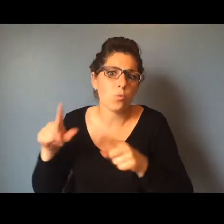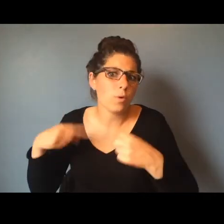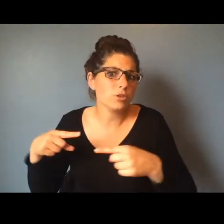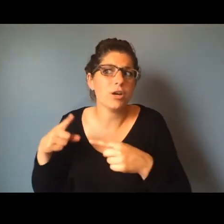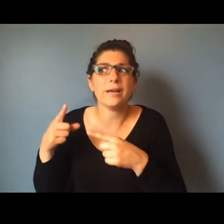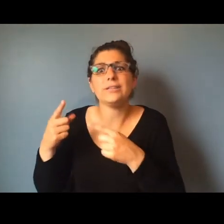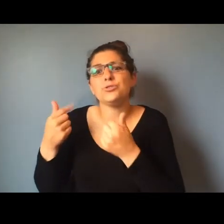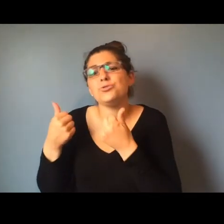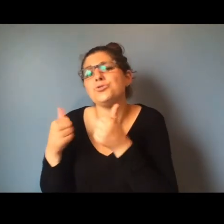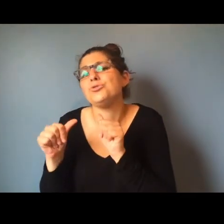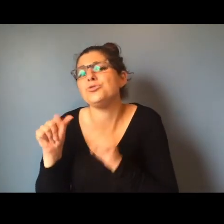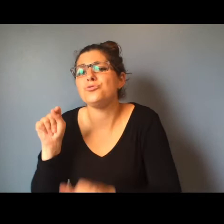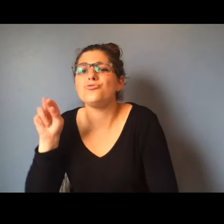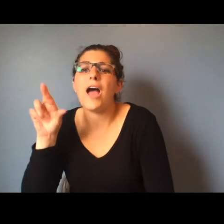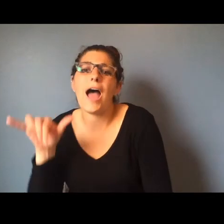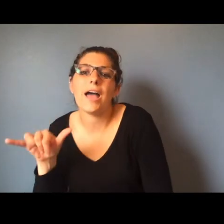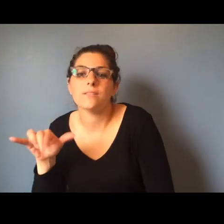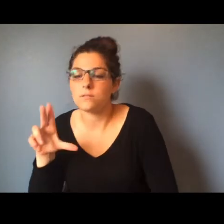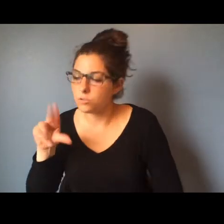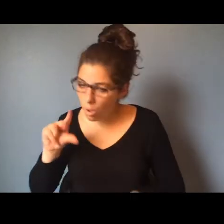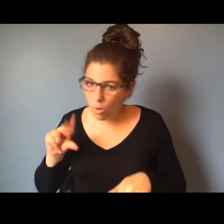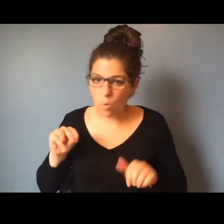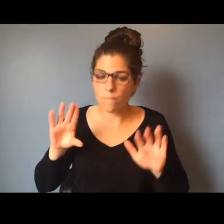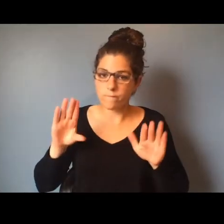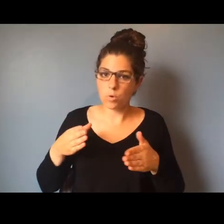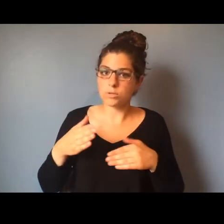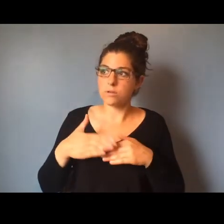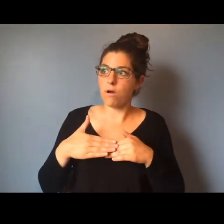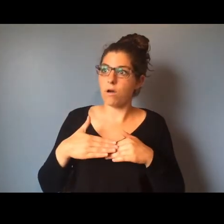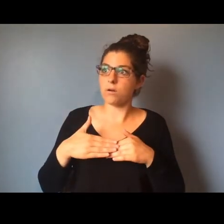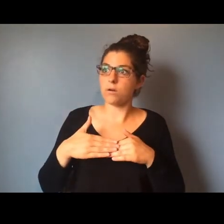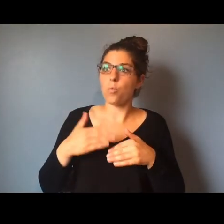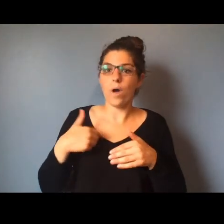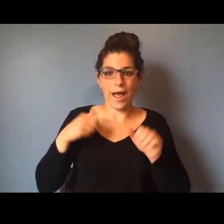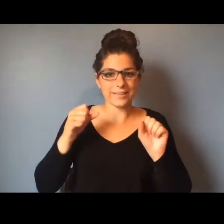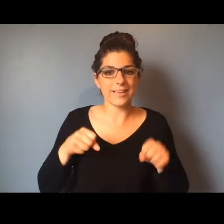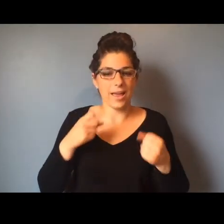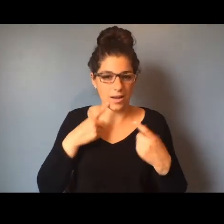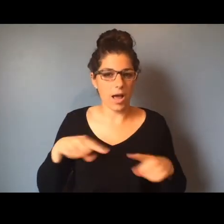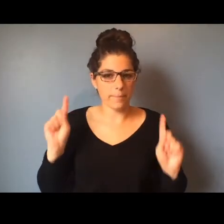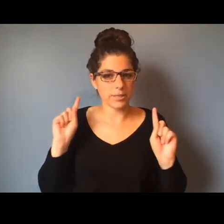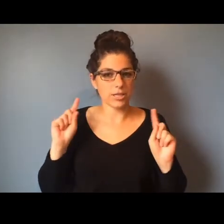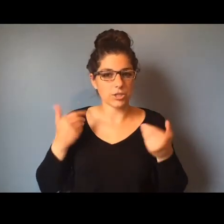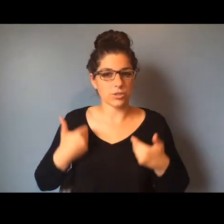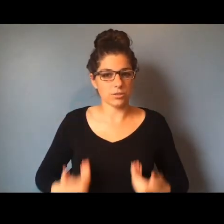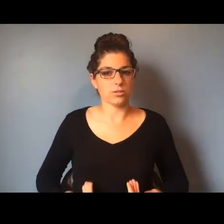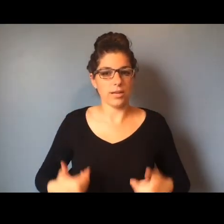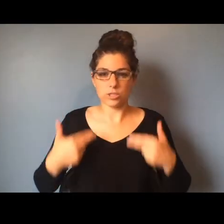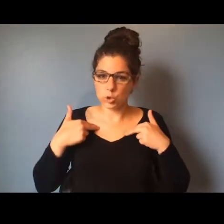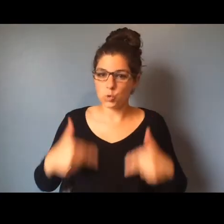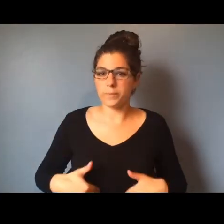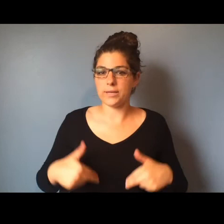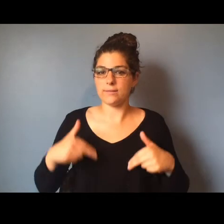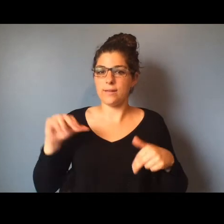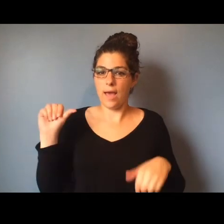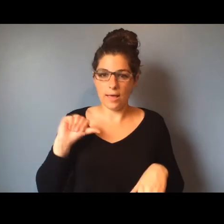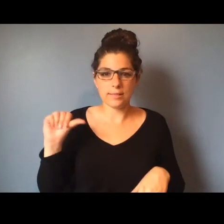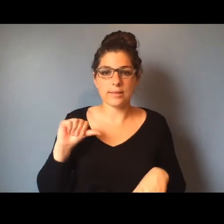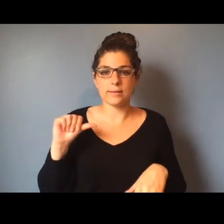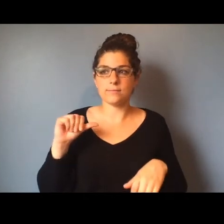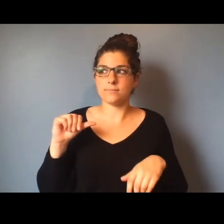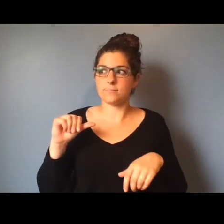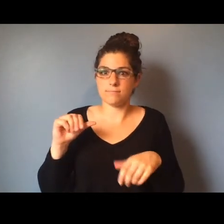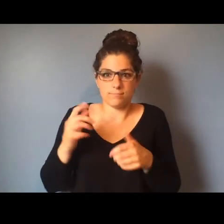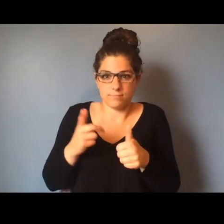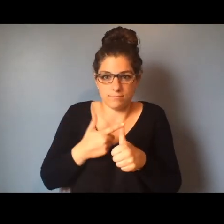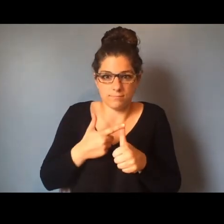trying. It's more about focusing on the things that I can accomplish as a human, as an athlete, first and